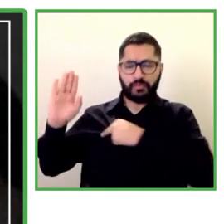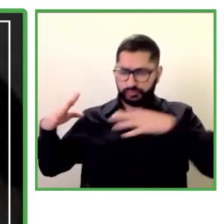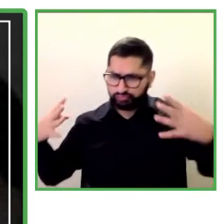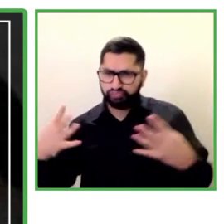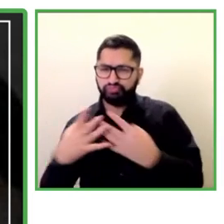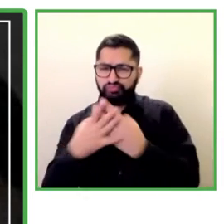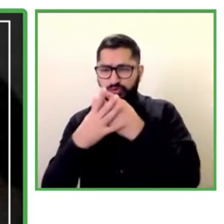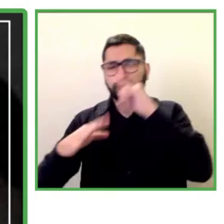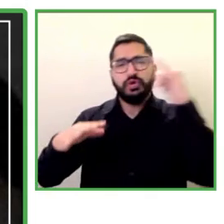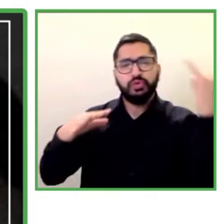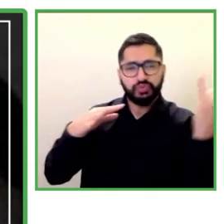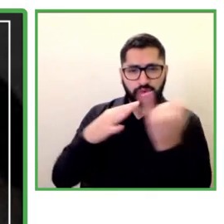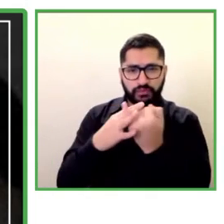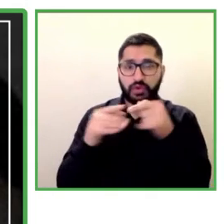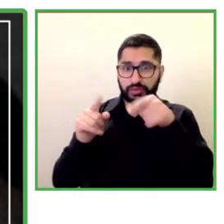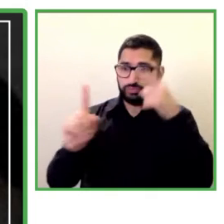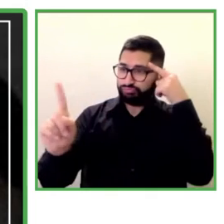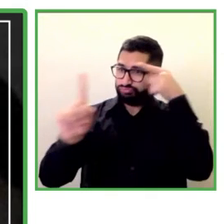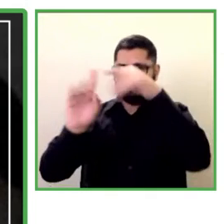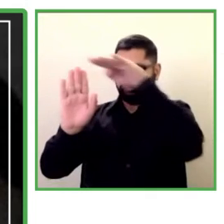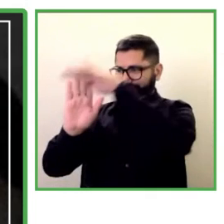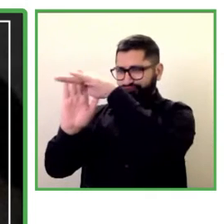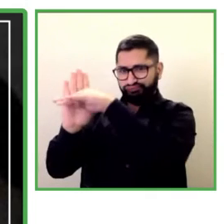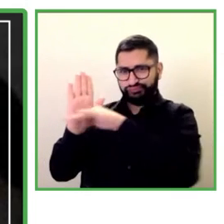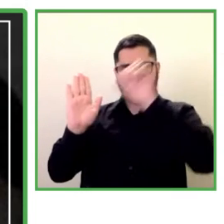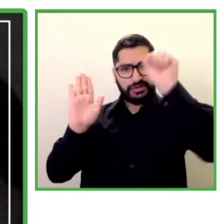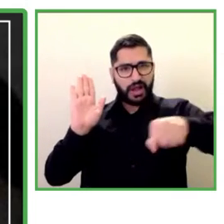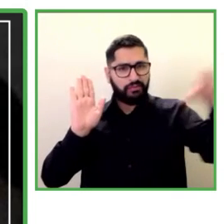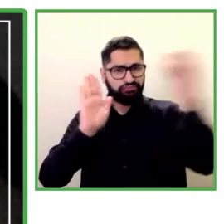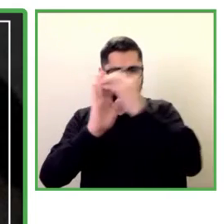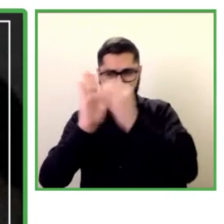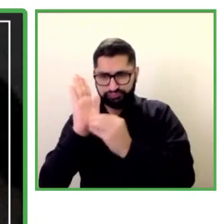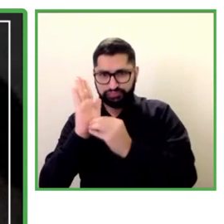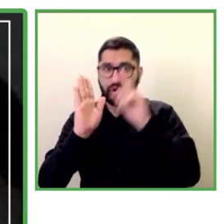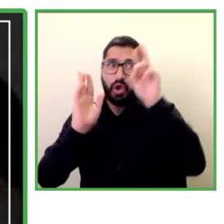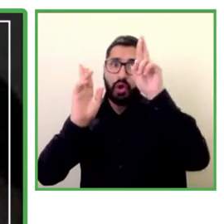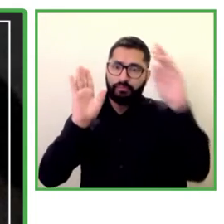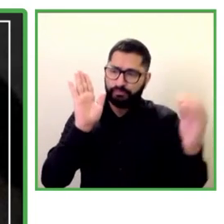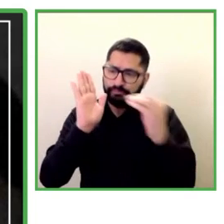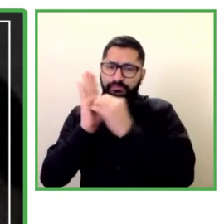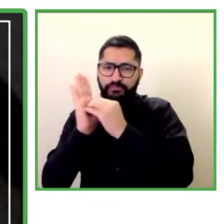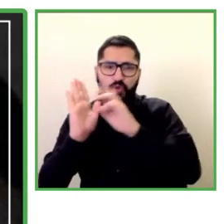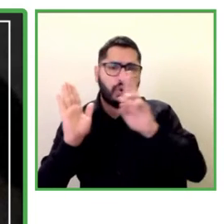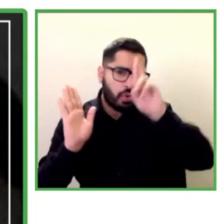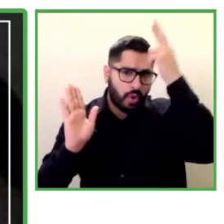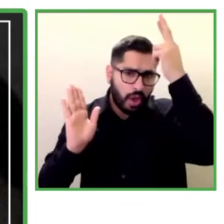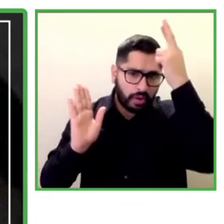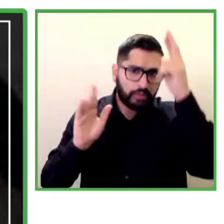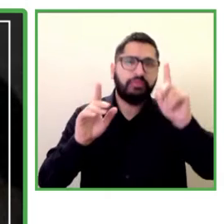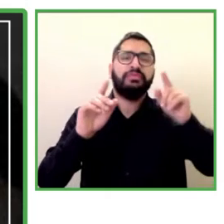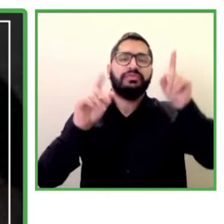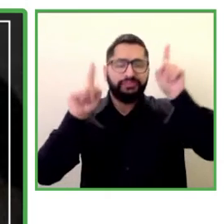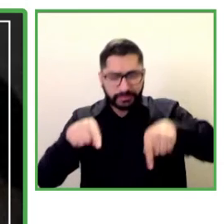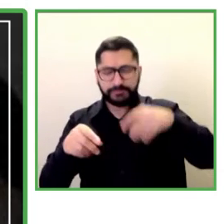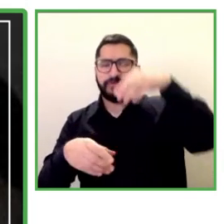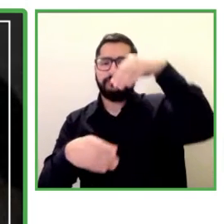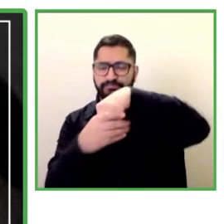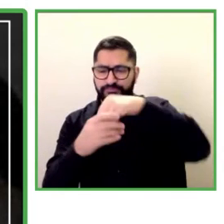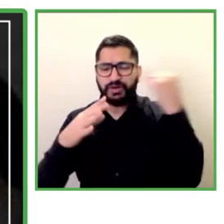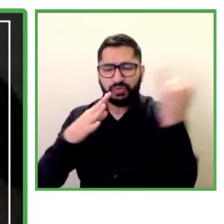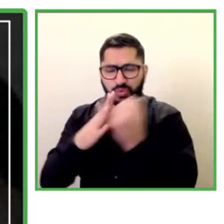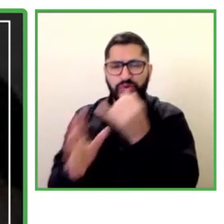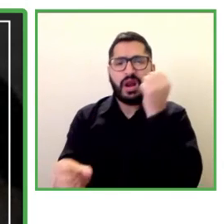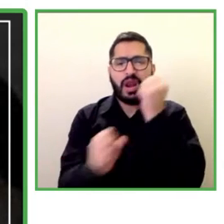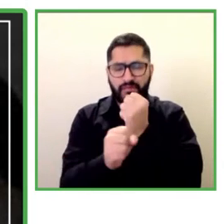Uruguay in the agenda, which means the rights to employment of people with disabilities. Thank